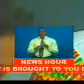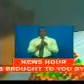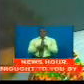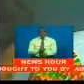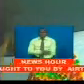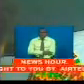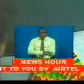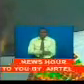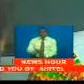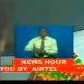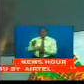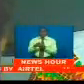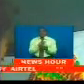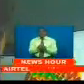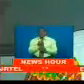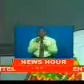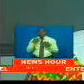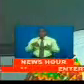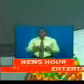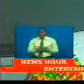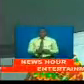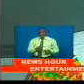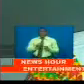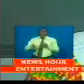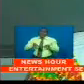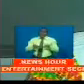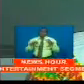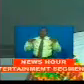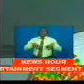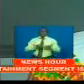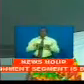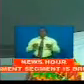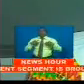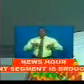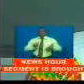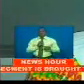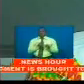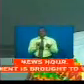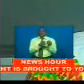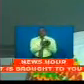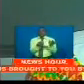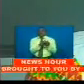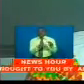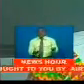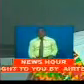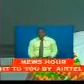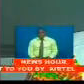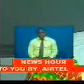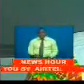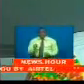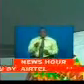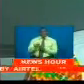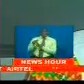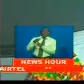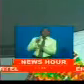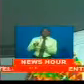or during lifestyle and all of that, they won't wear it. Those clothes. But we are downline copying them because of, yeah,